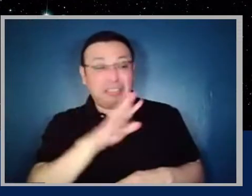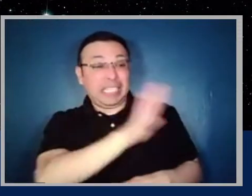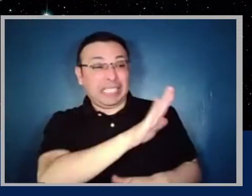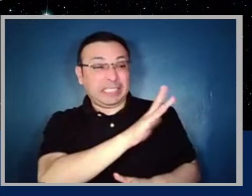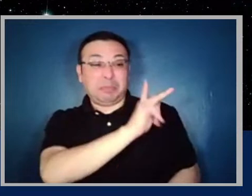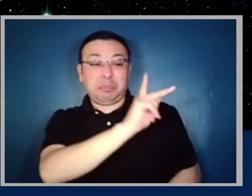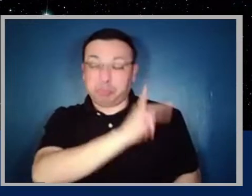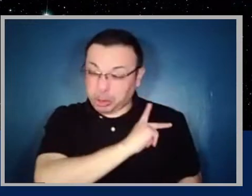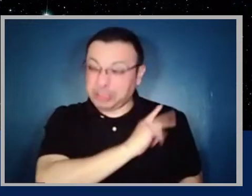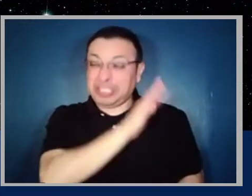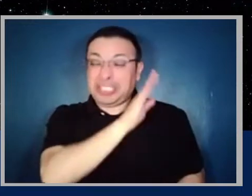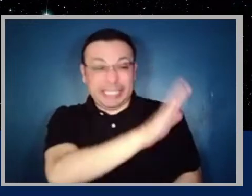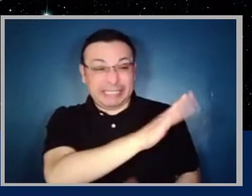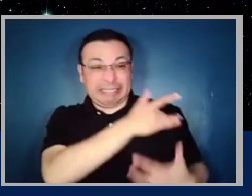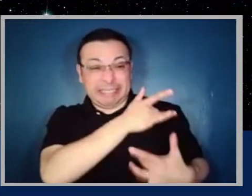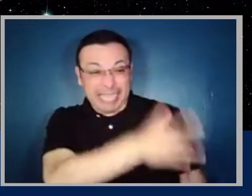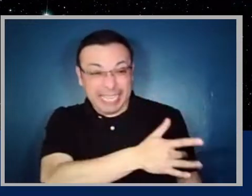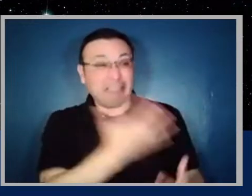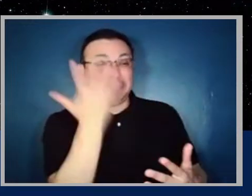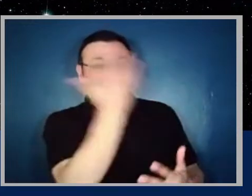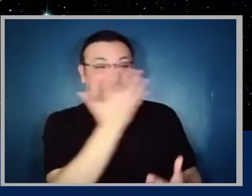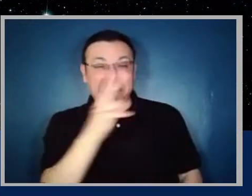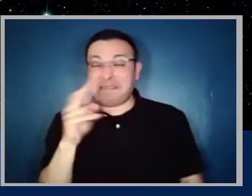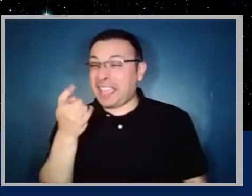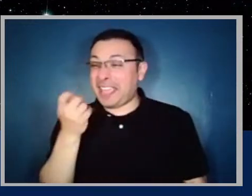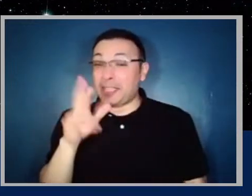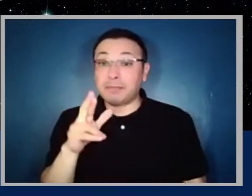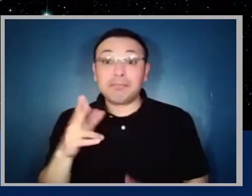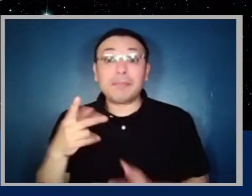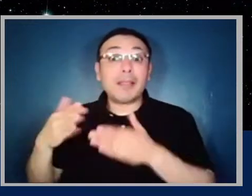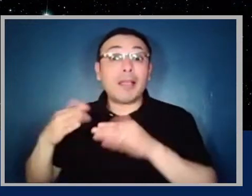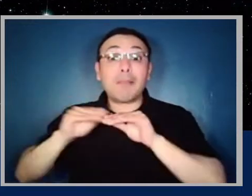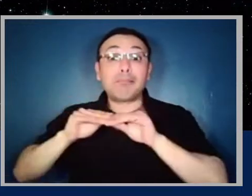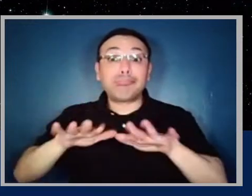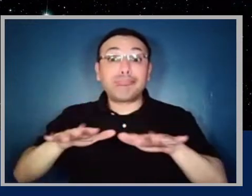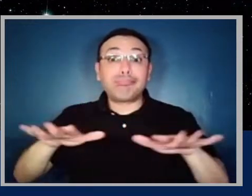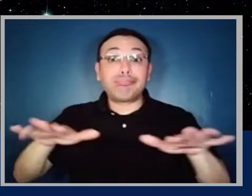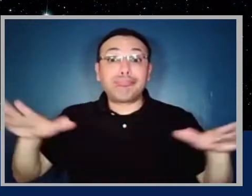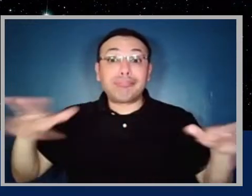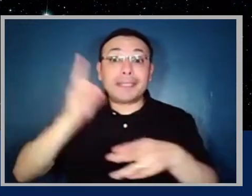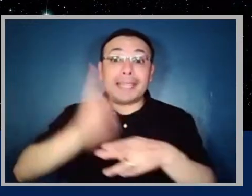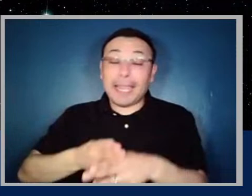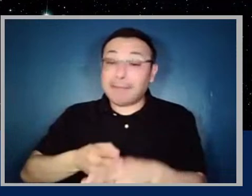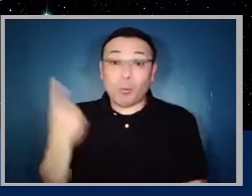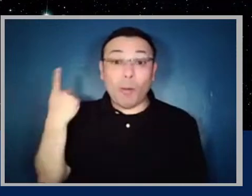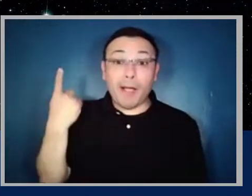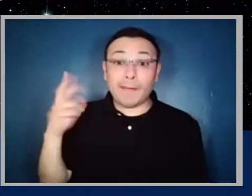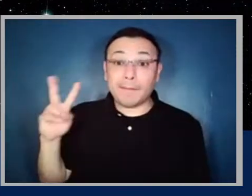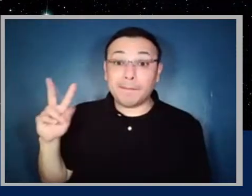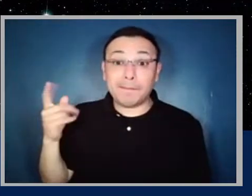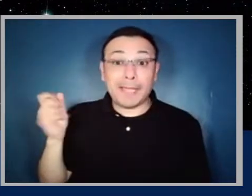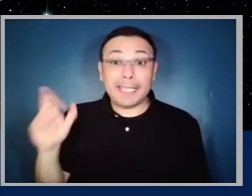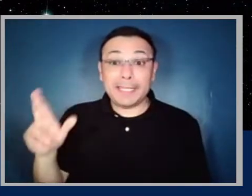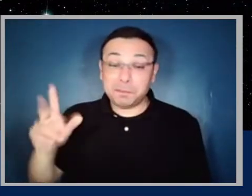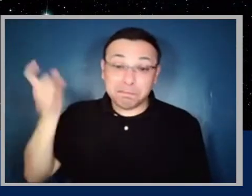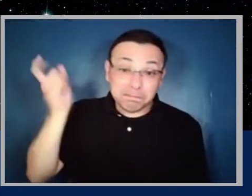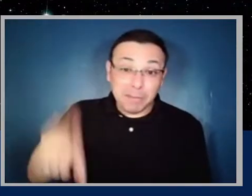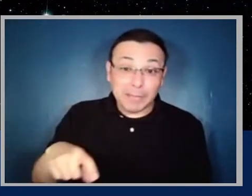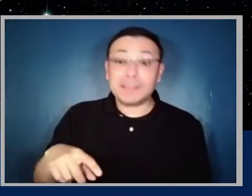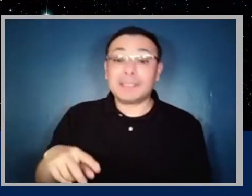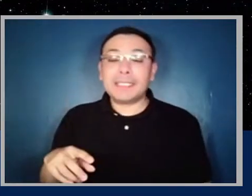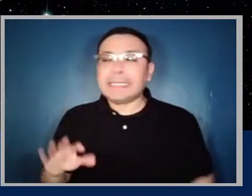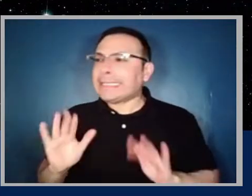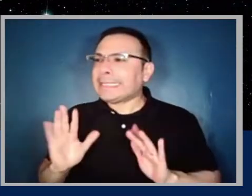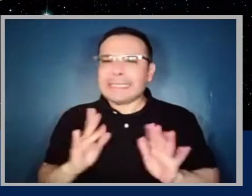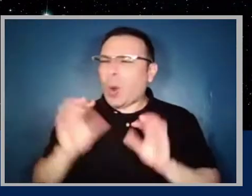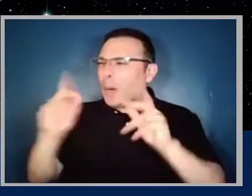Vader, it looks like Vader. And so everybody just started calling it Vader. And so there was no other name that we could christen it with except for Vader. So we